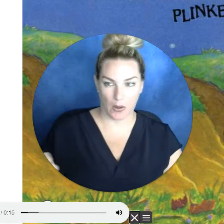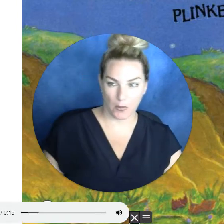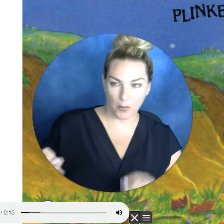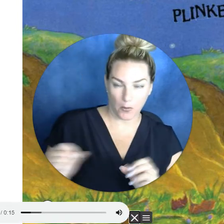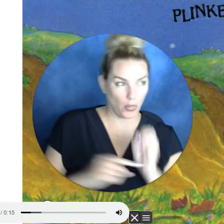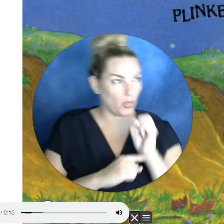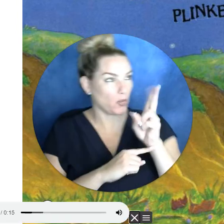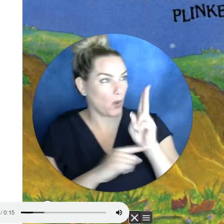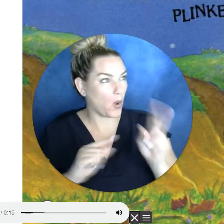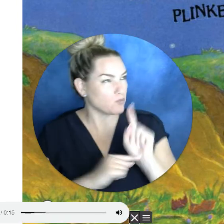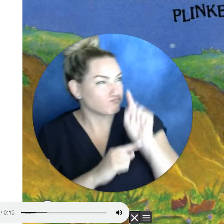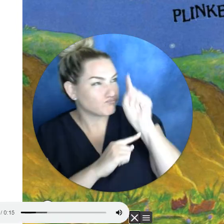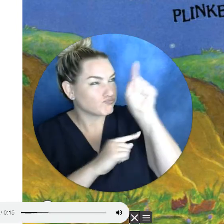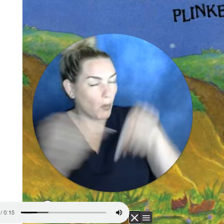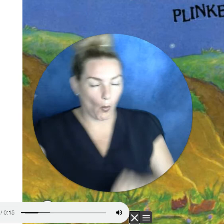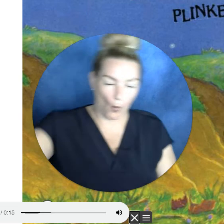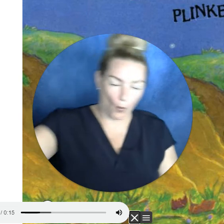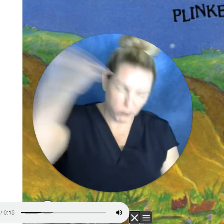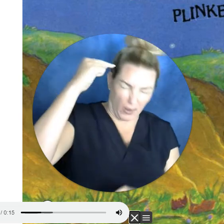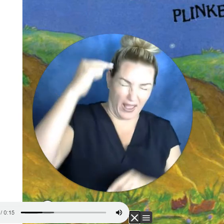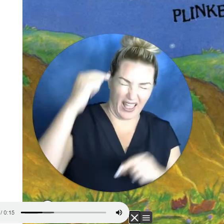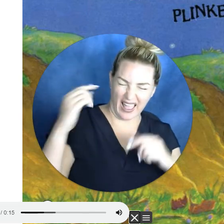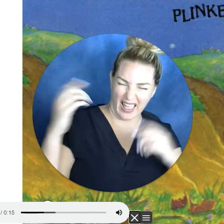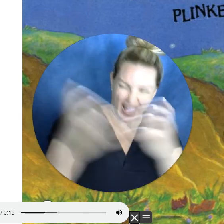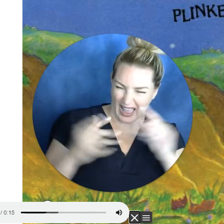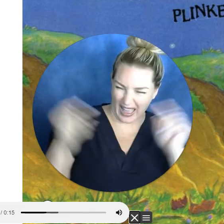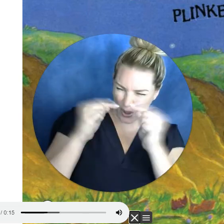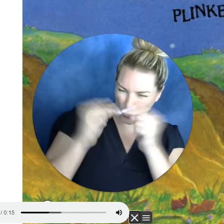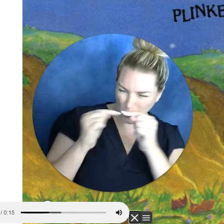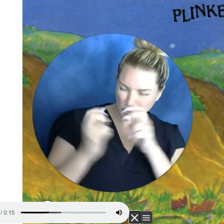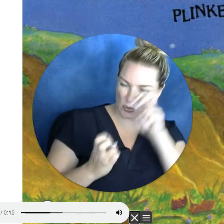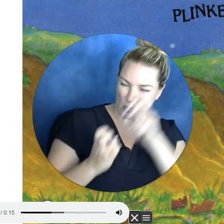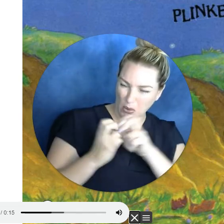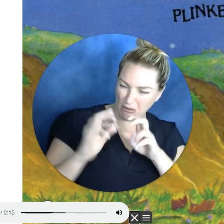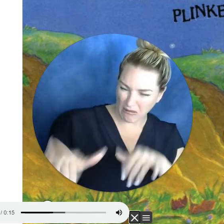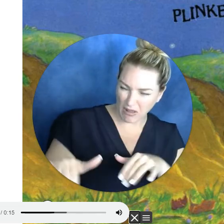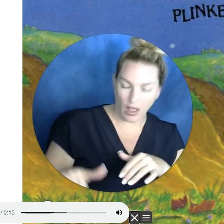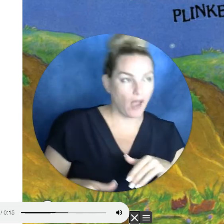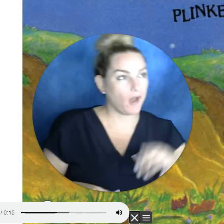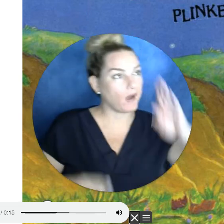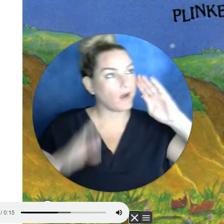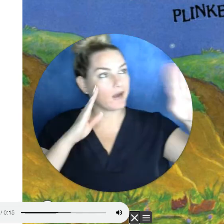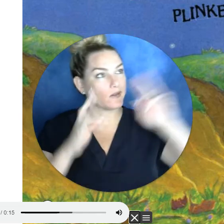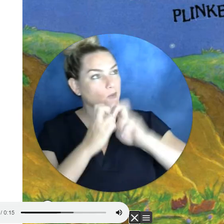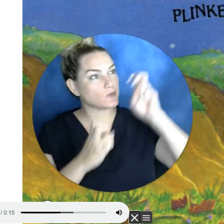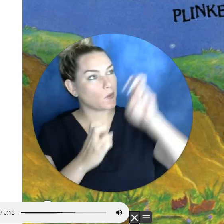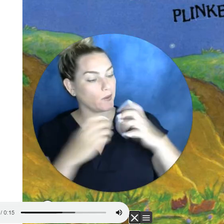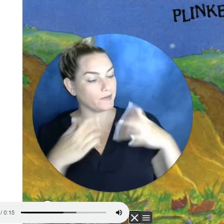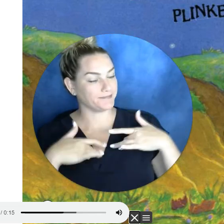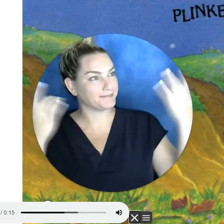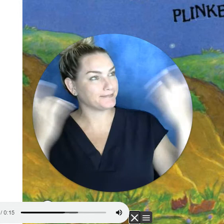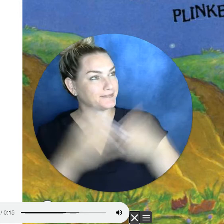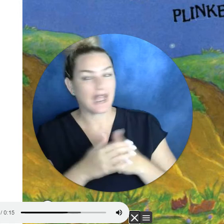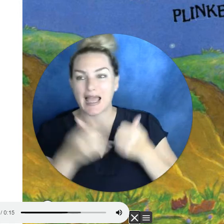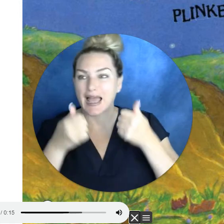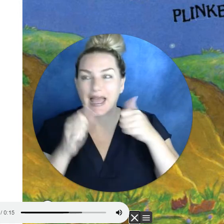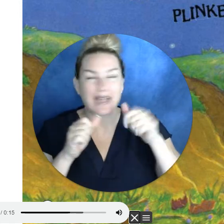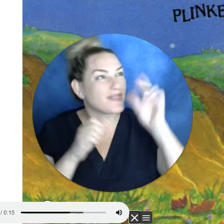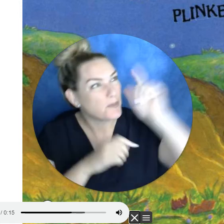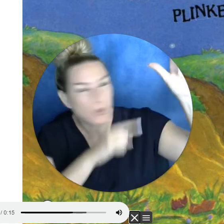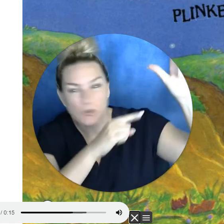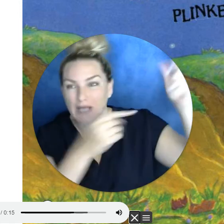"Ouch!" said Squirrel. "Mole, have you gone nuts?" "Hello, Squirrel," said Mole. "I'm trying to knock